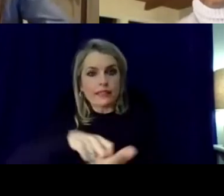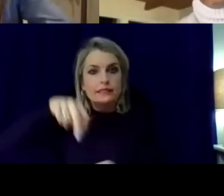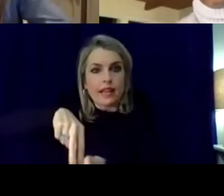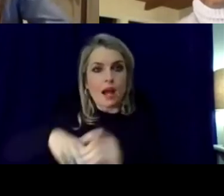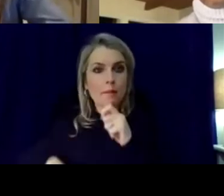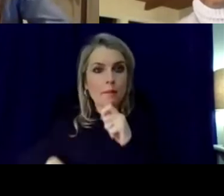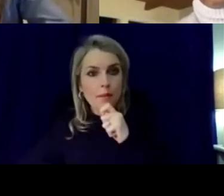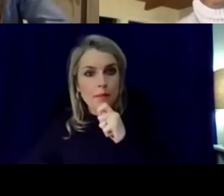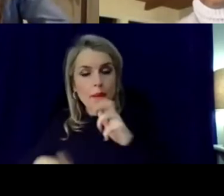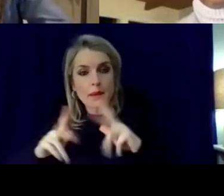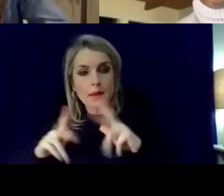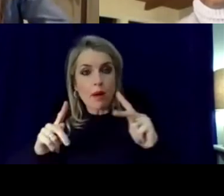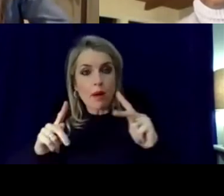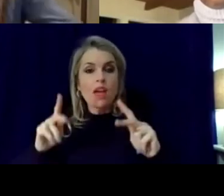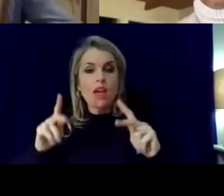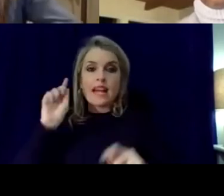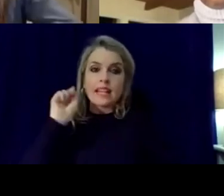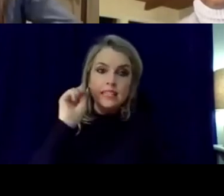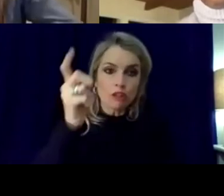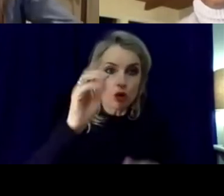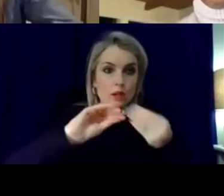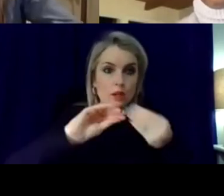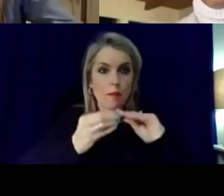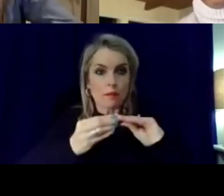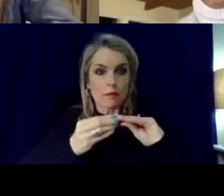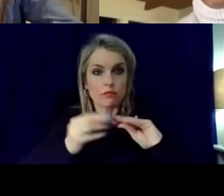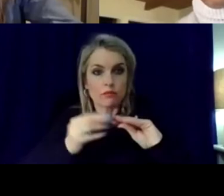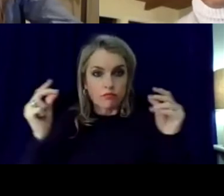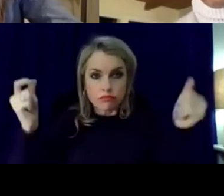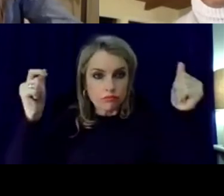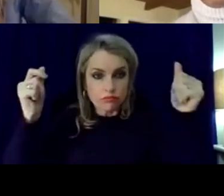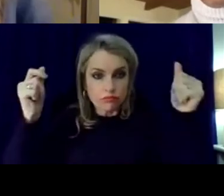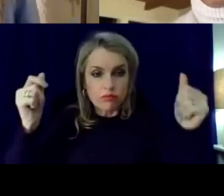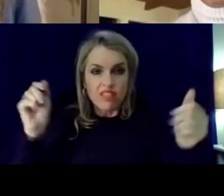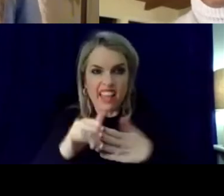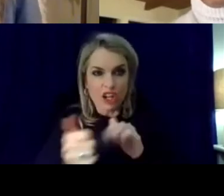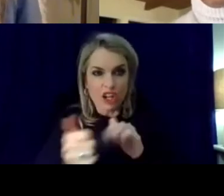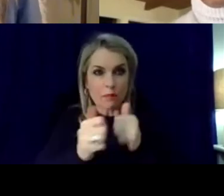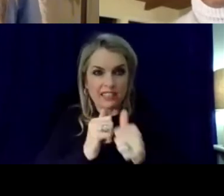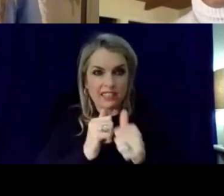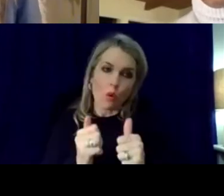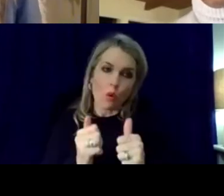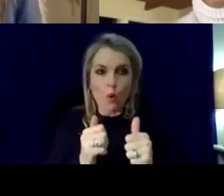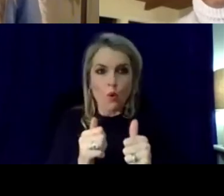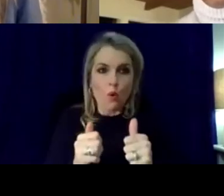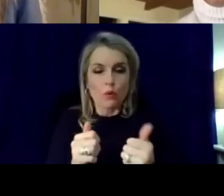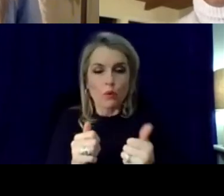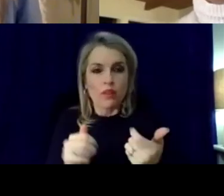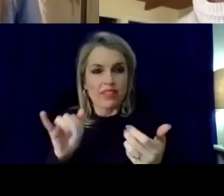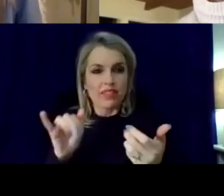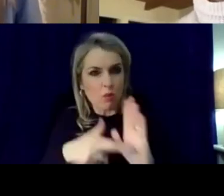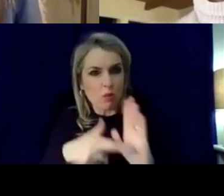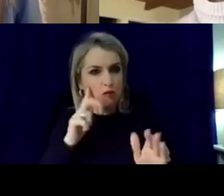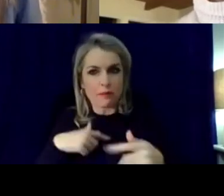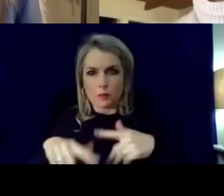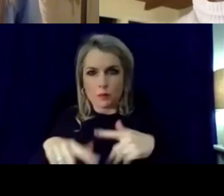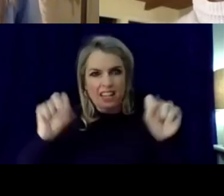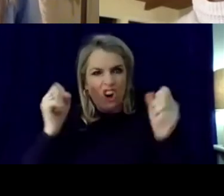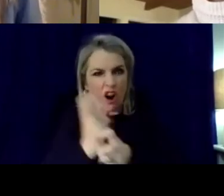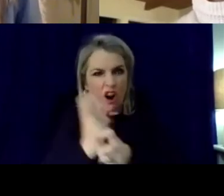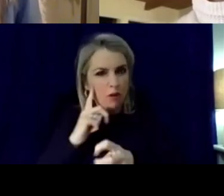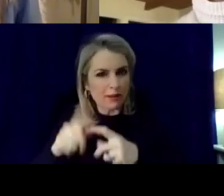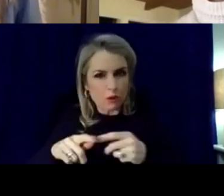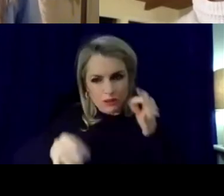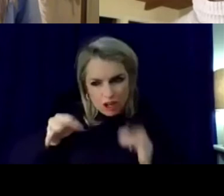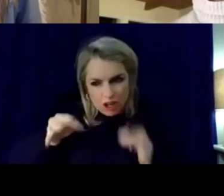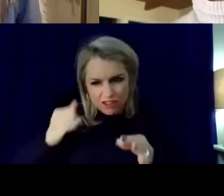on stage and they literally give you a score. And so that this like competitions have like kind of taken that role for me. It's like hard for me to judge if